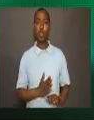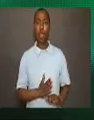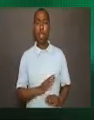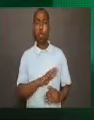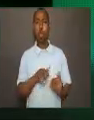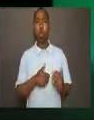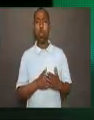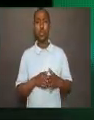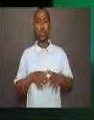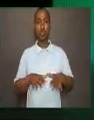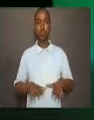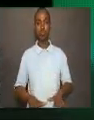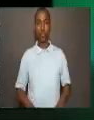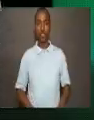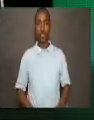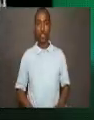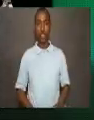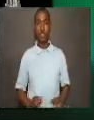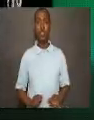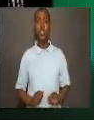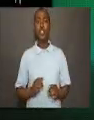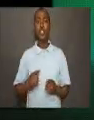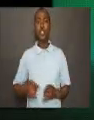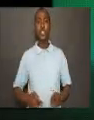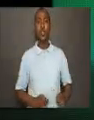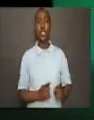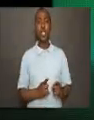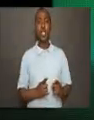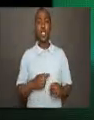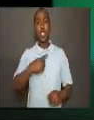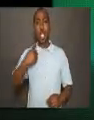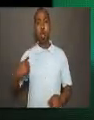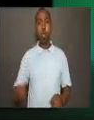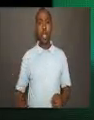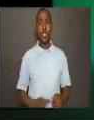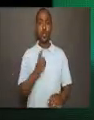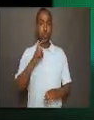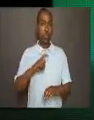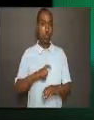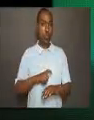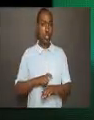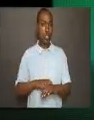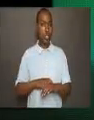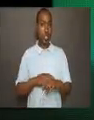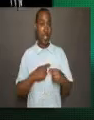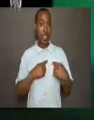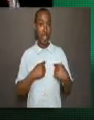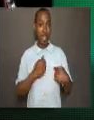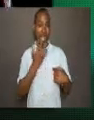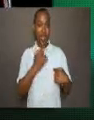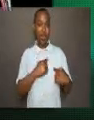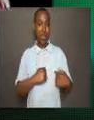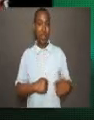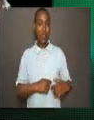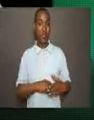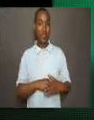body. Systemic circulation occurs as the blood leaves the heart,